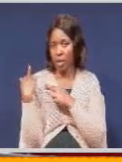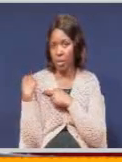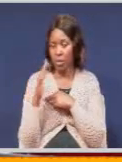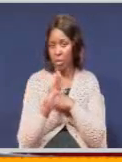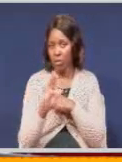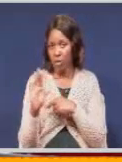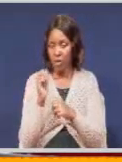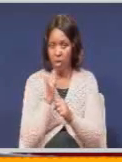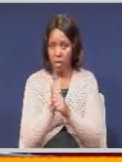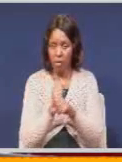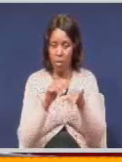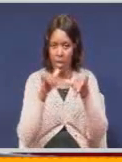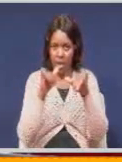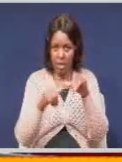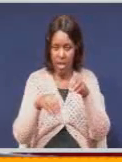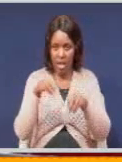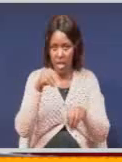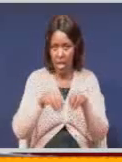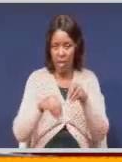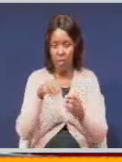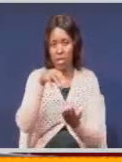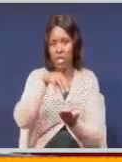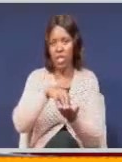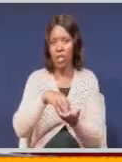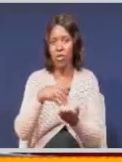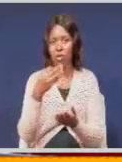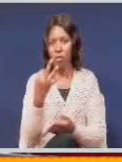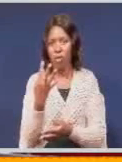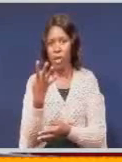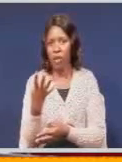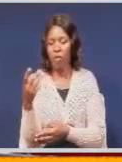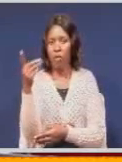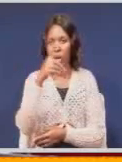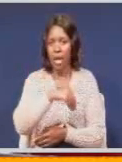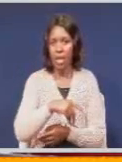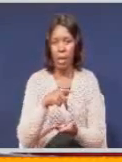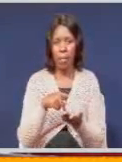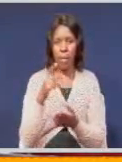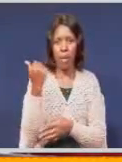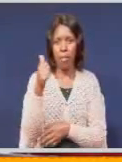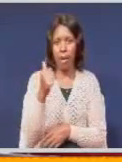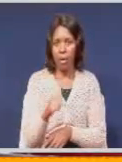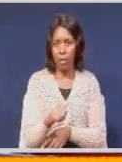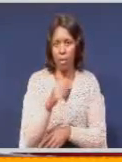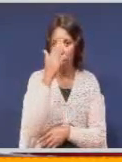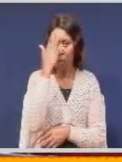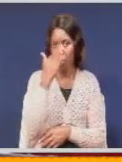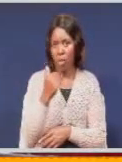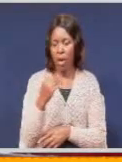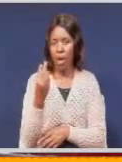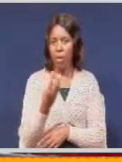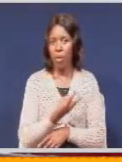they remained in the polling stations for 3-4 days, have not managed to pay them because we